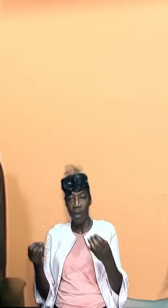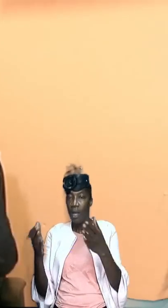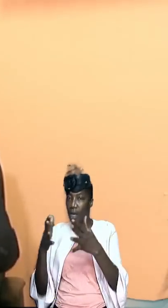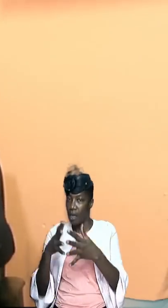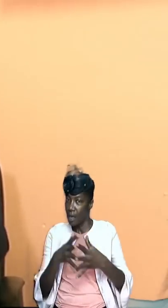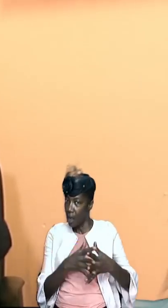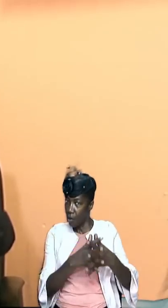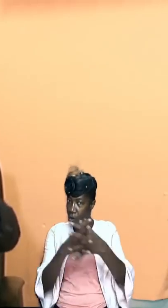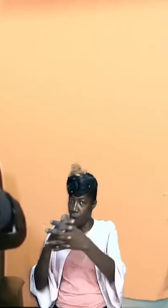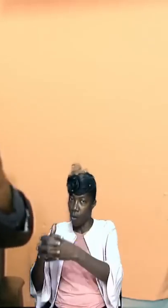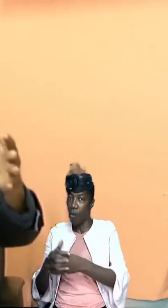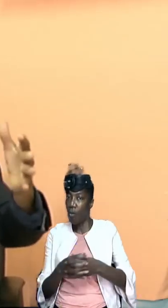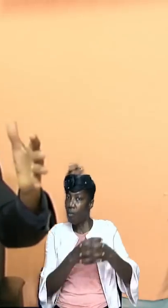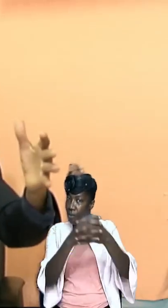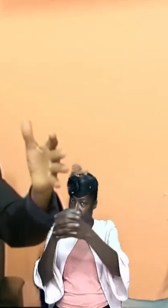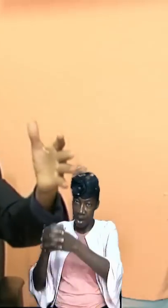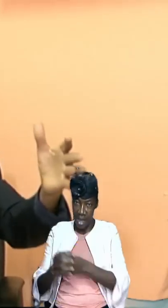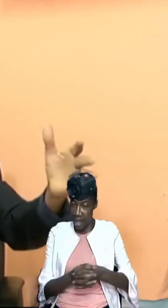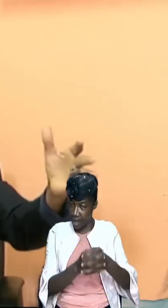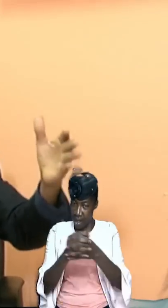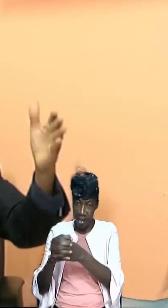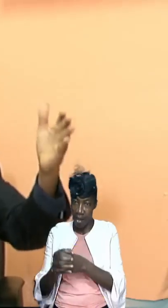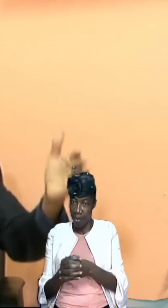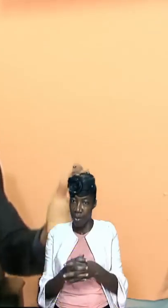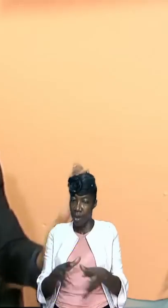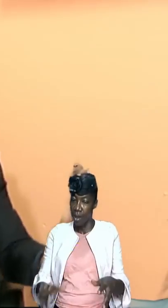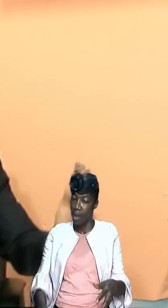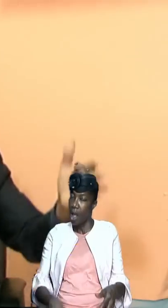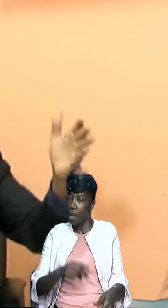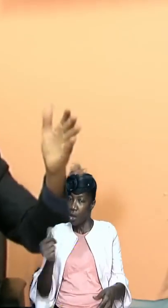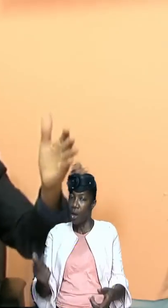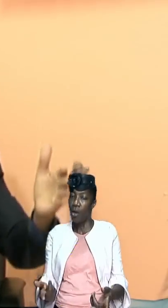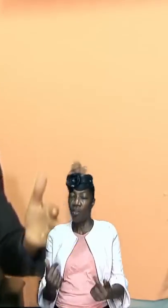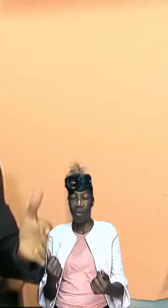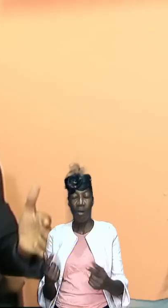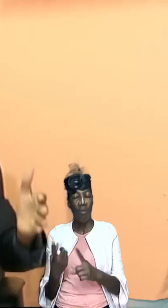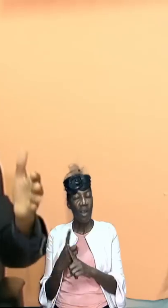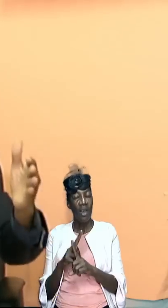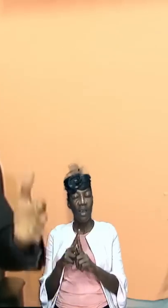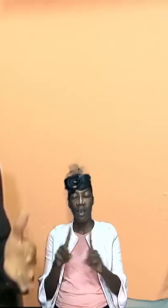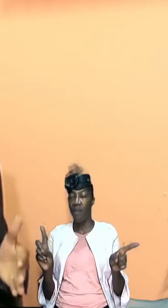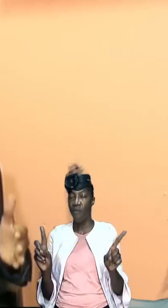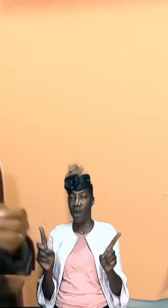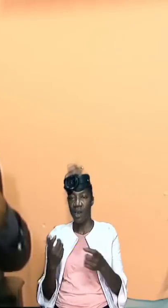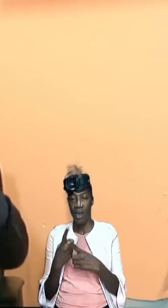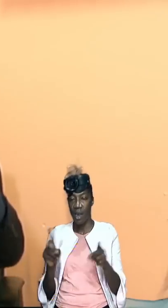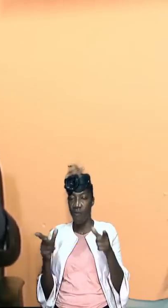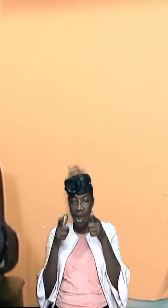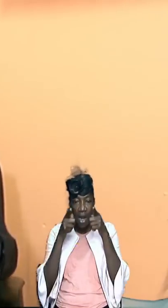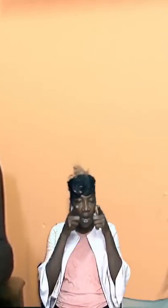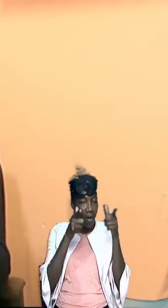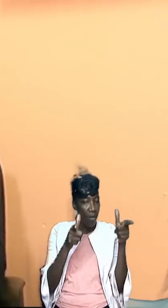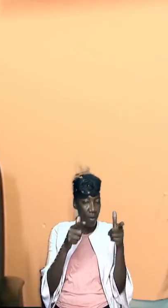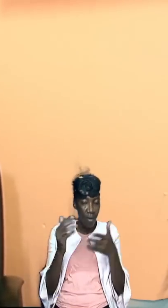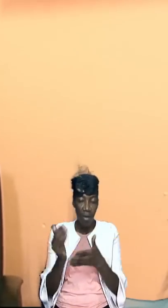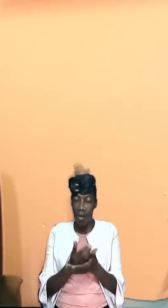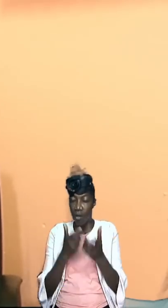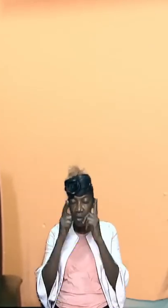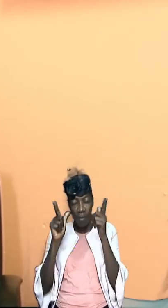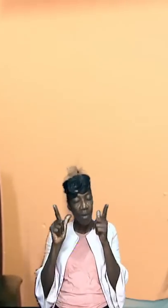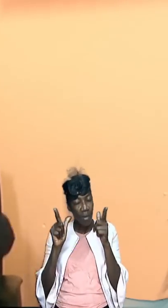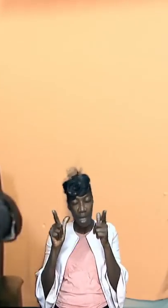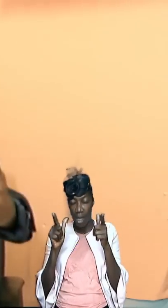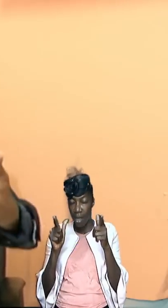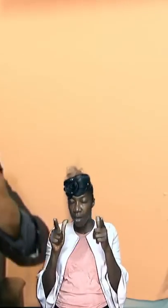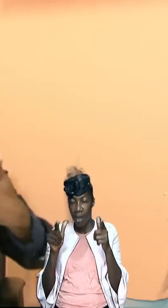inter, and you will have dogs with a whole lot of different looks, some looking alike, some looking